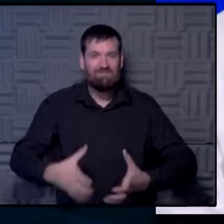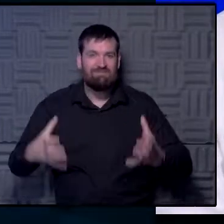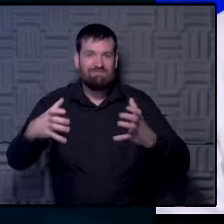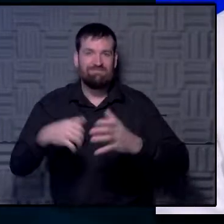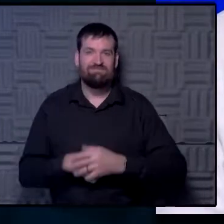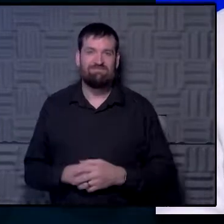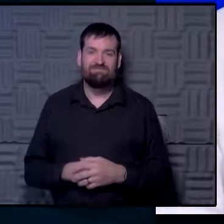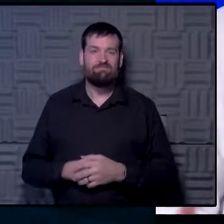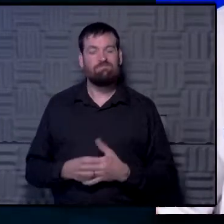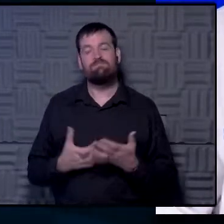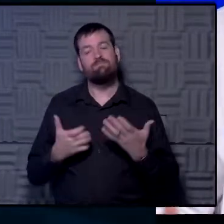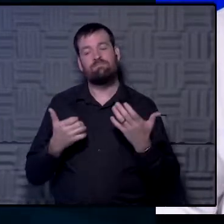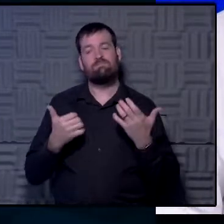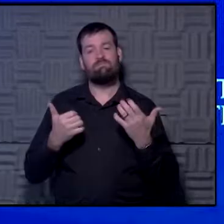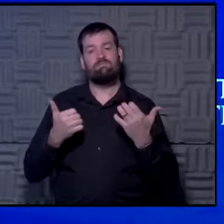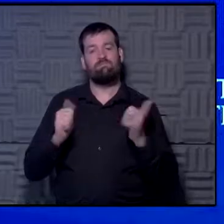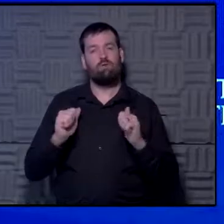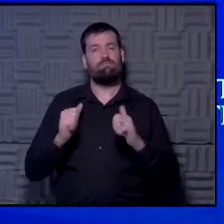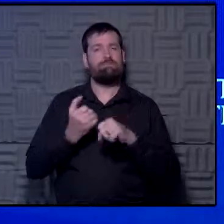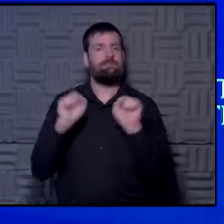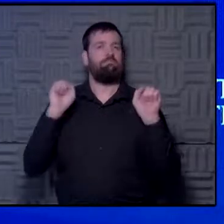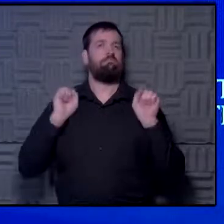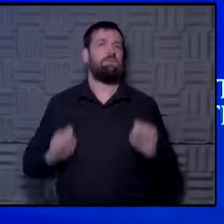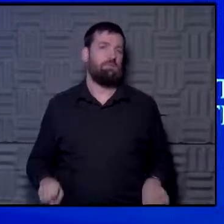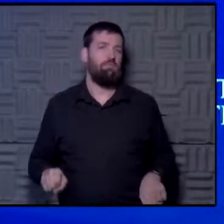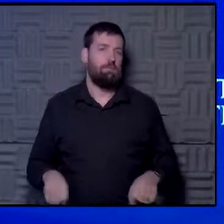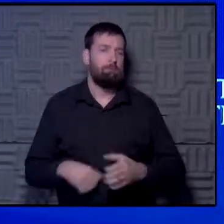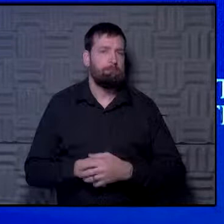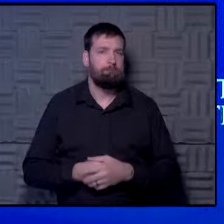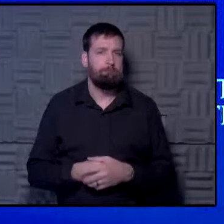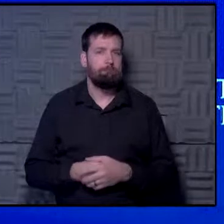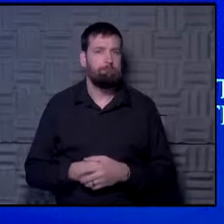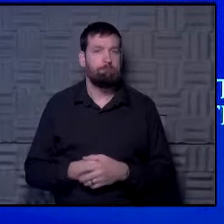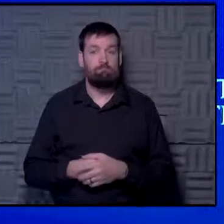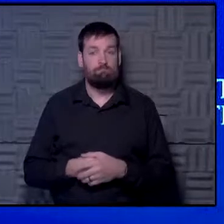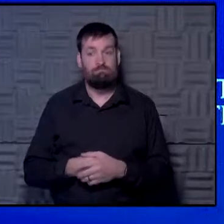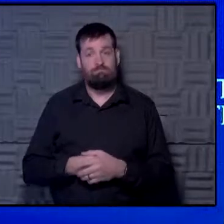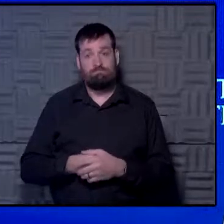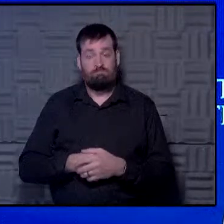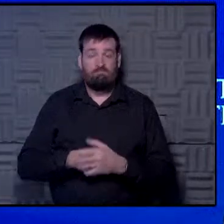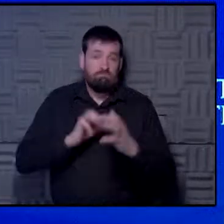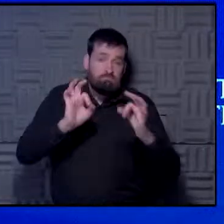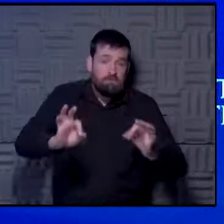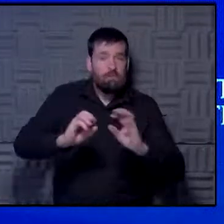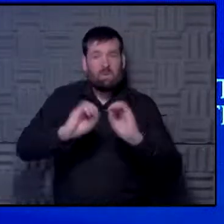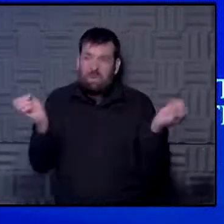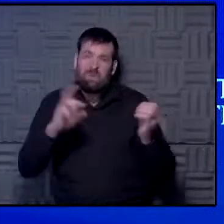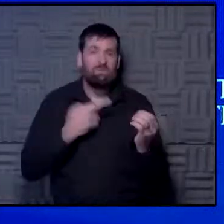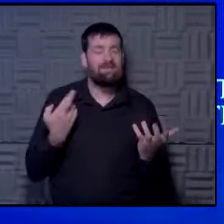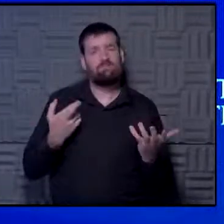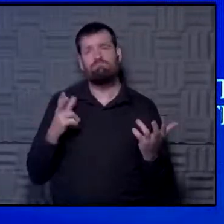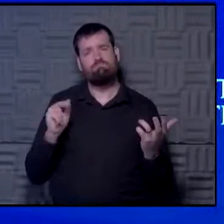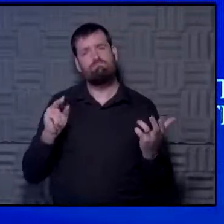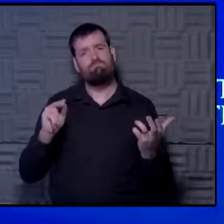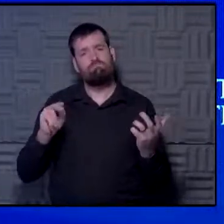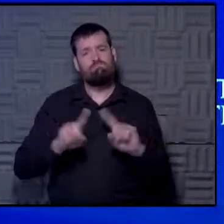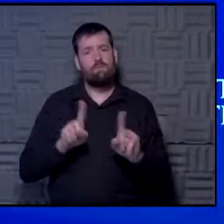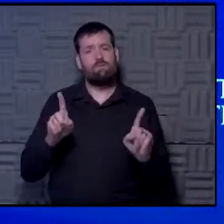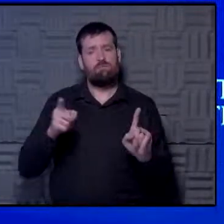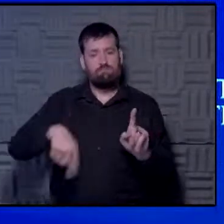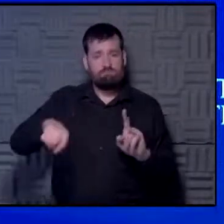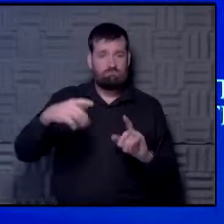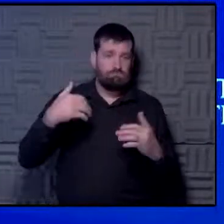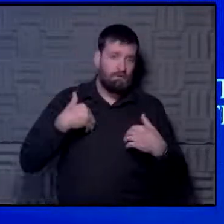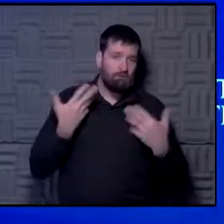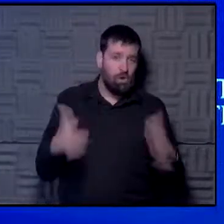as possible. Just trying to make it as safe as you can. Nothing's ever without risk, and certainly if you're somebody who has some